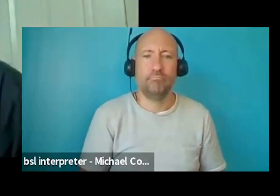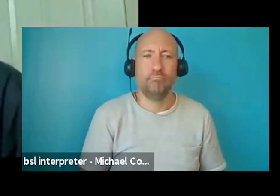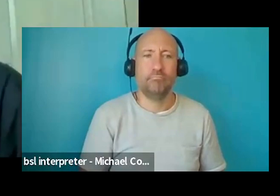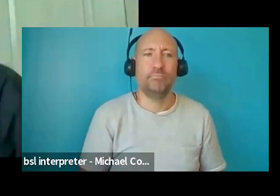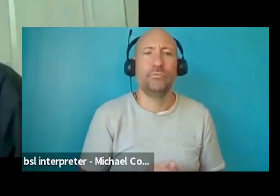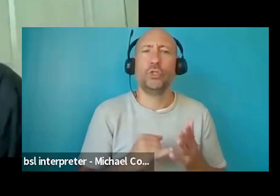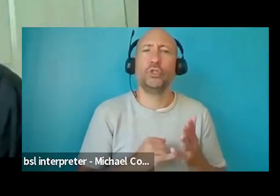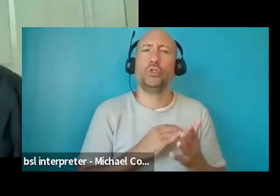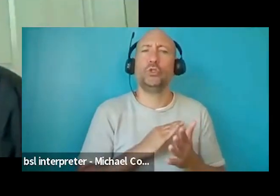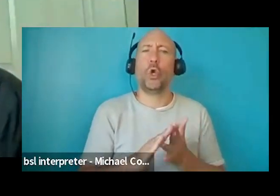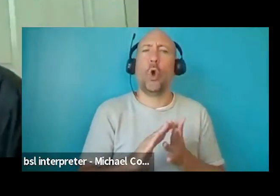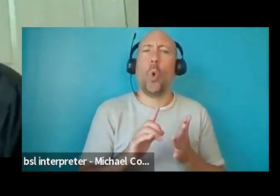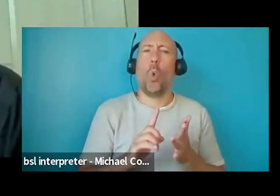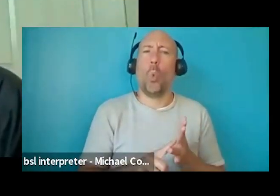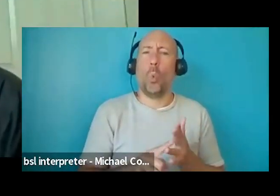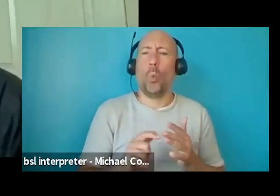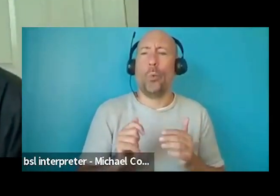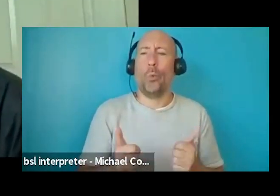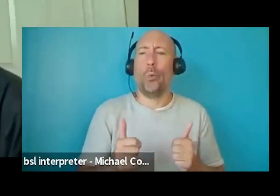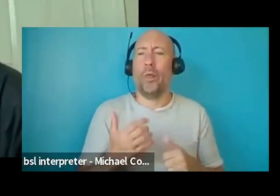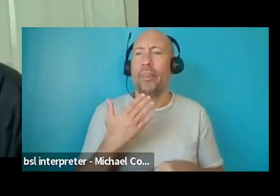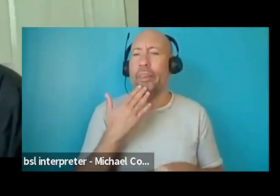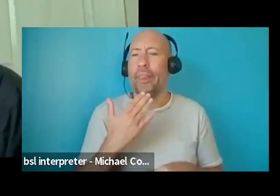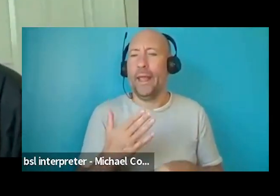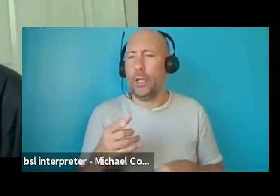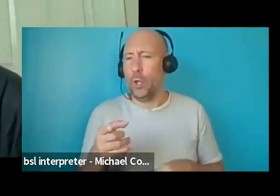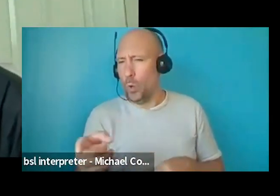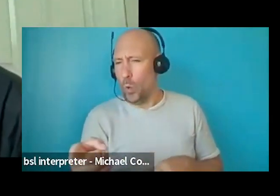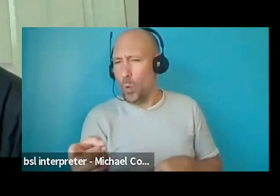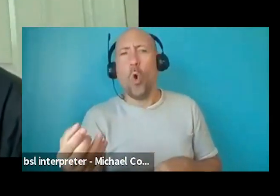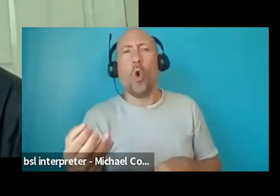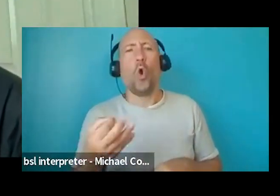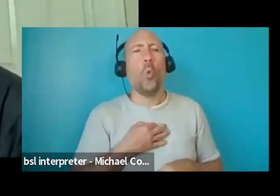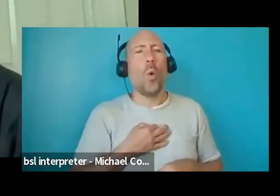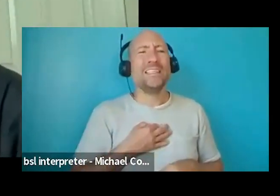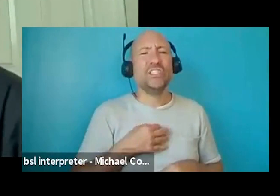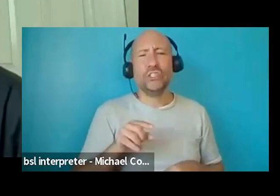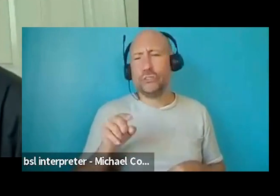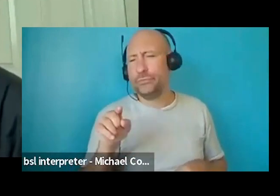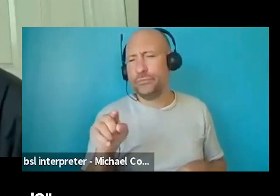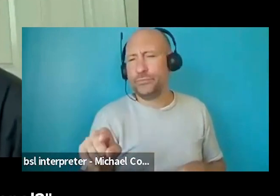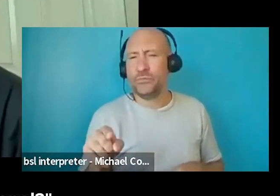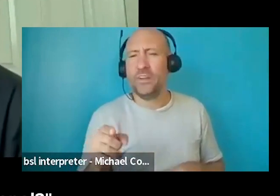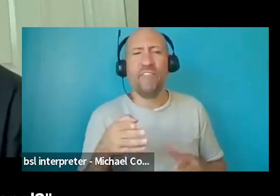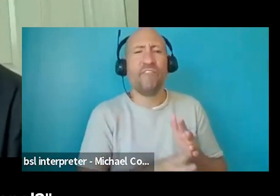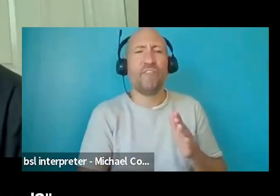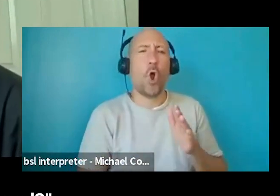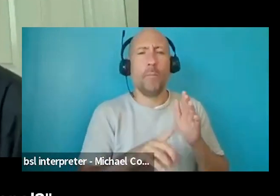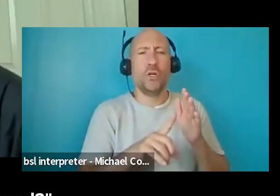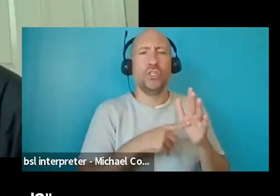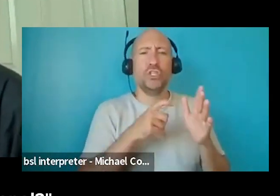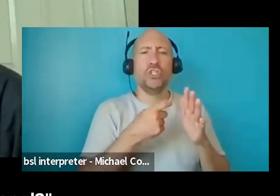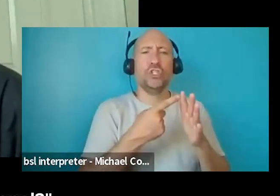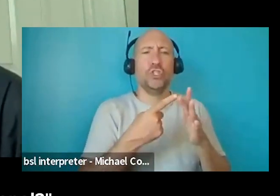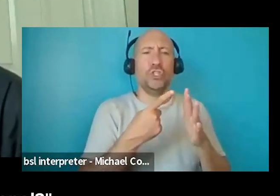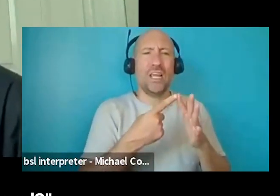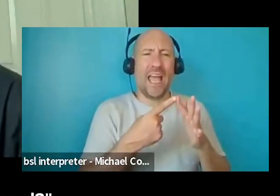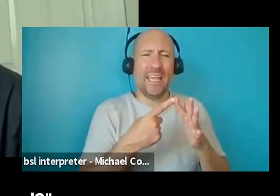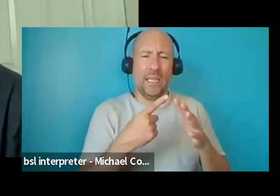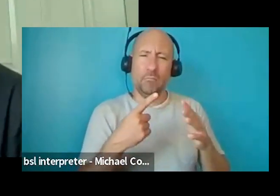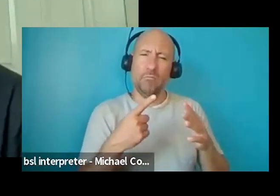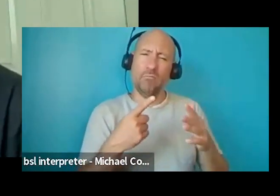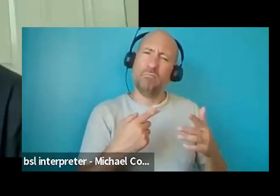Great, thank you. There's also another question about when does, from Jackie, when does one stop being